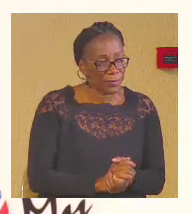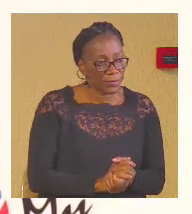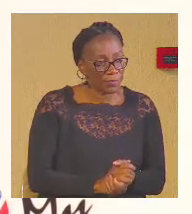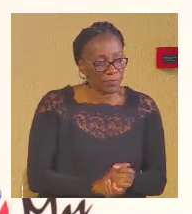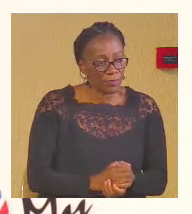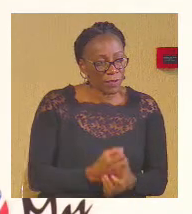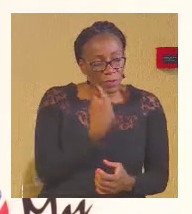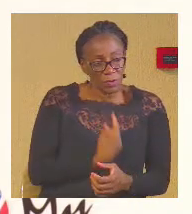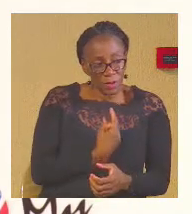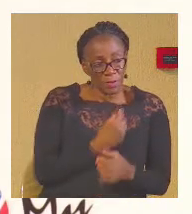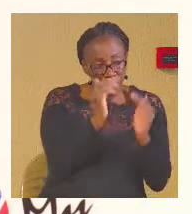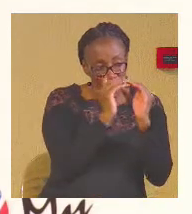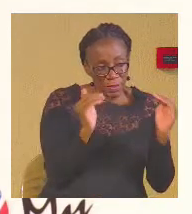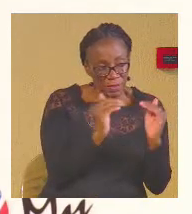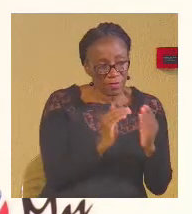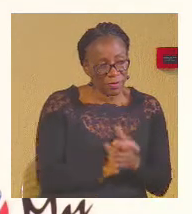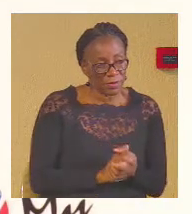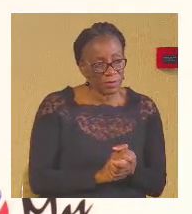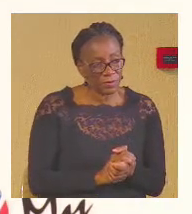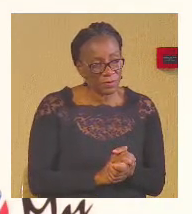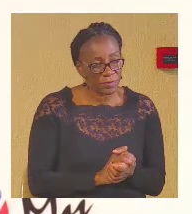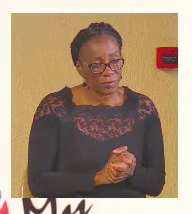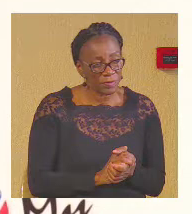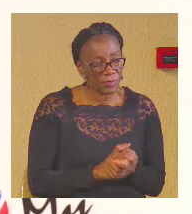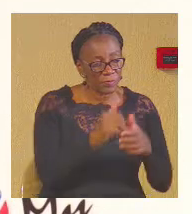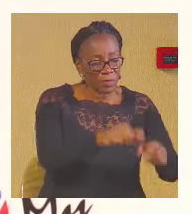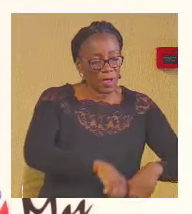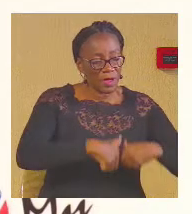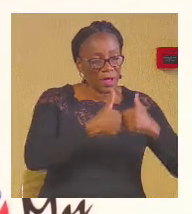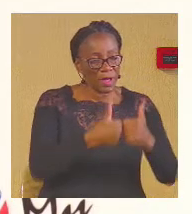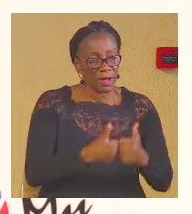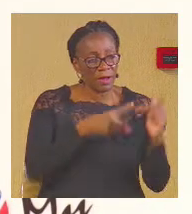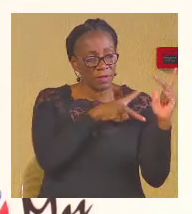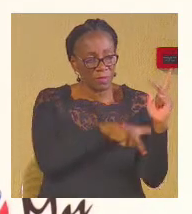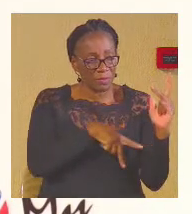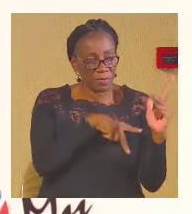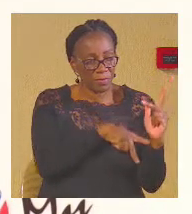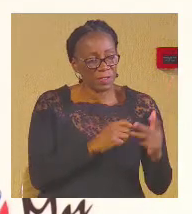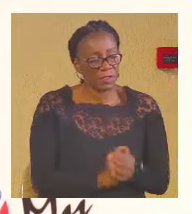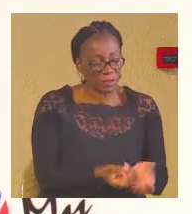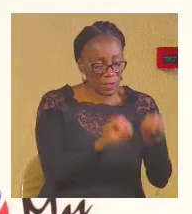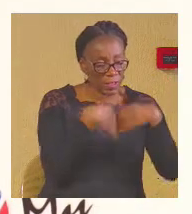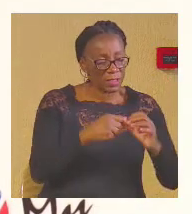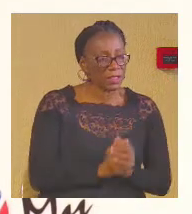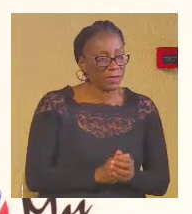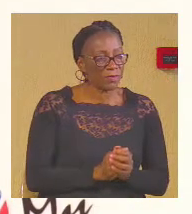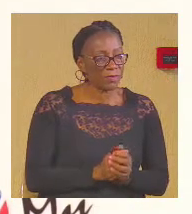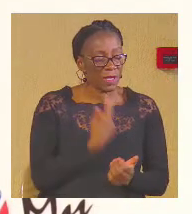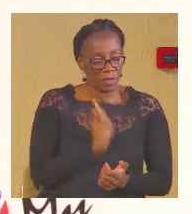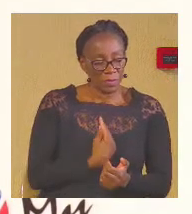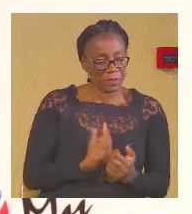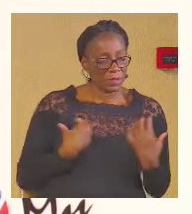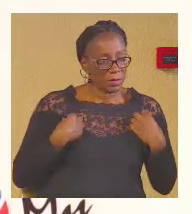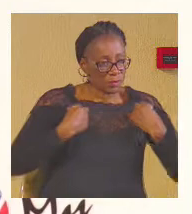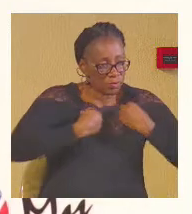with respect to the health workers, we are ensuring that they get the personal protective equipment which they